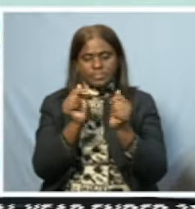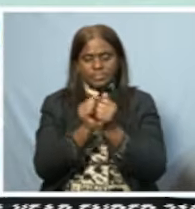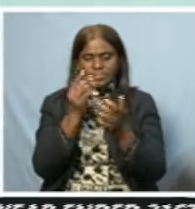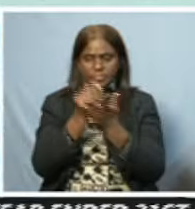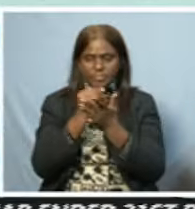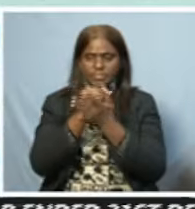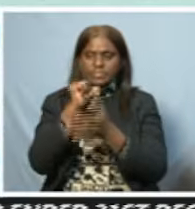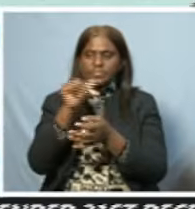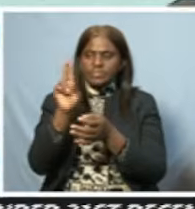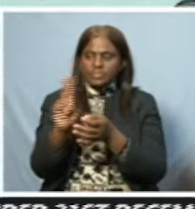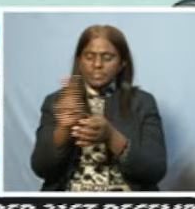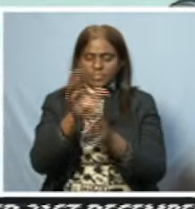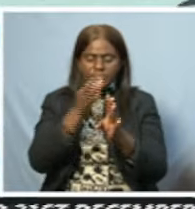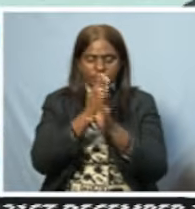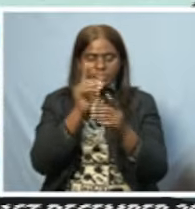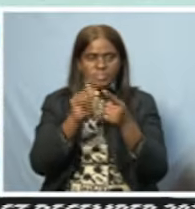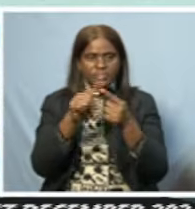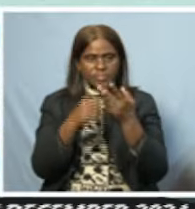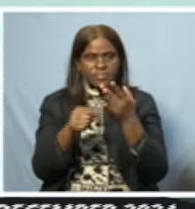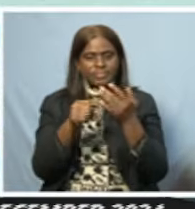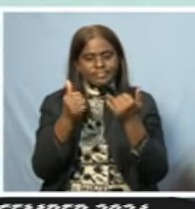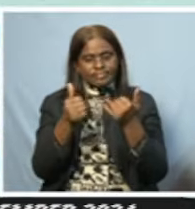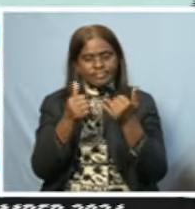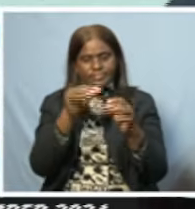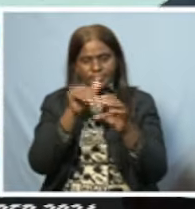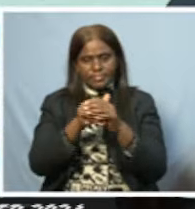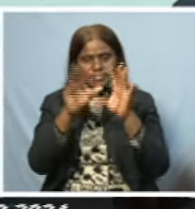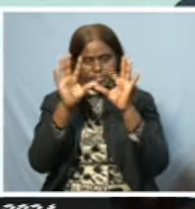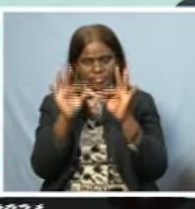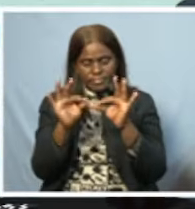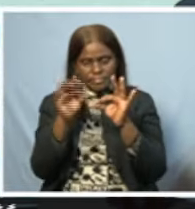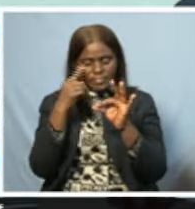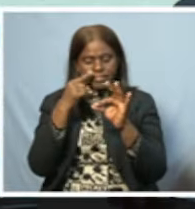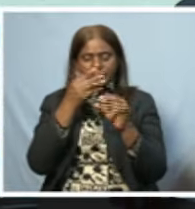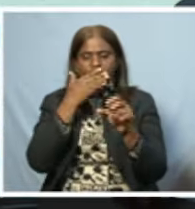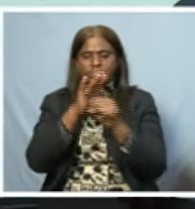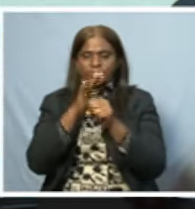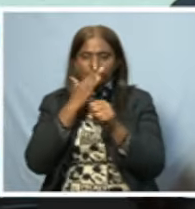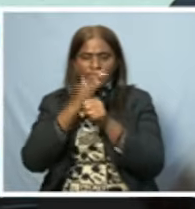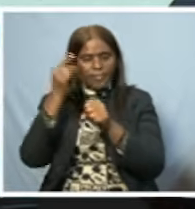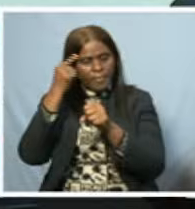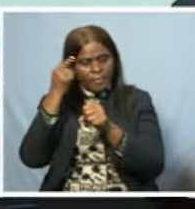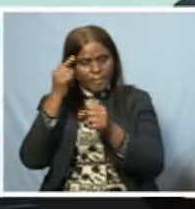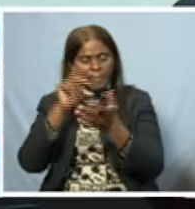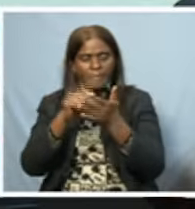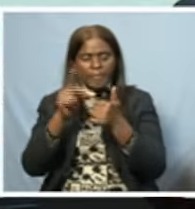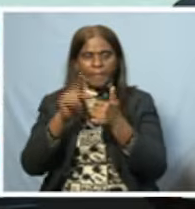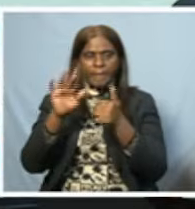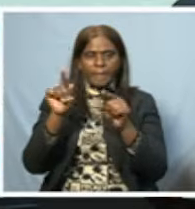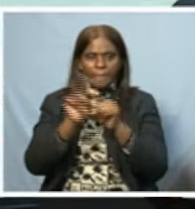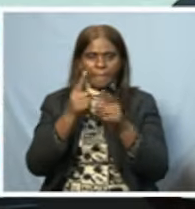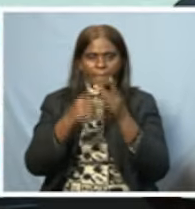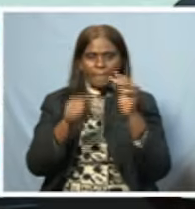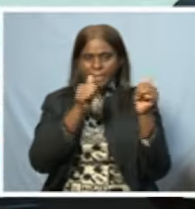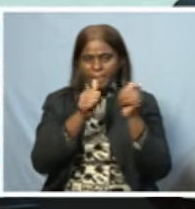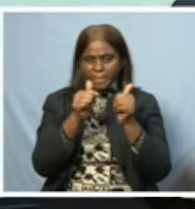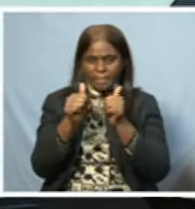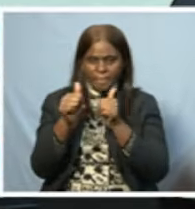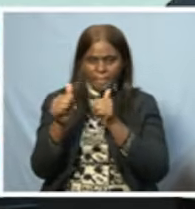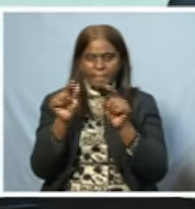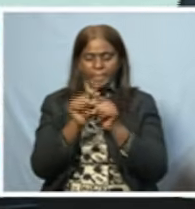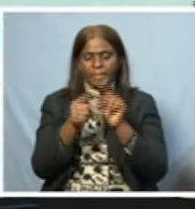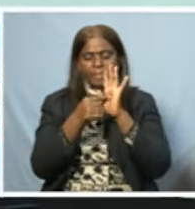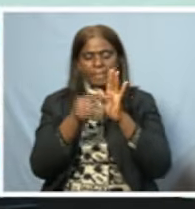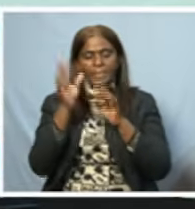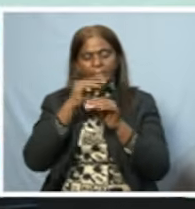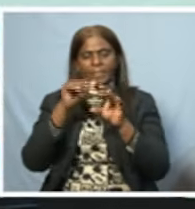unspent funds related to held on account for committed government programs and activities as